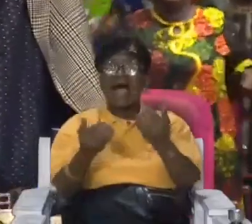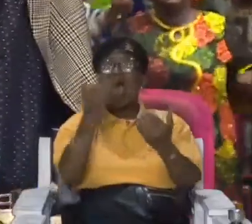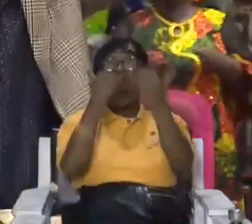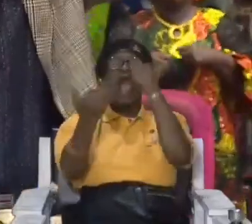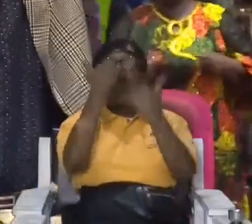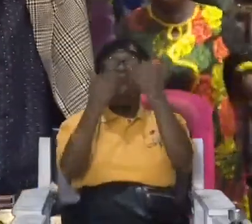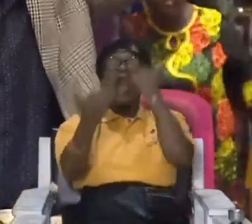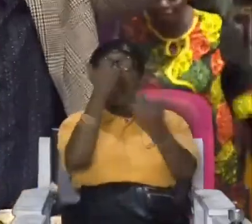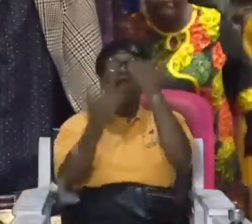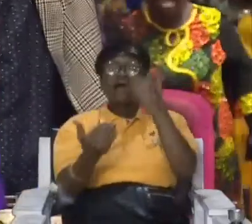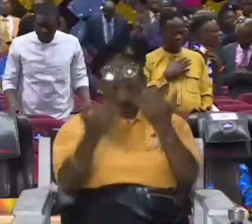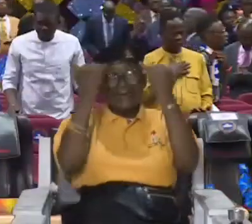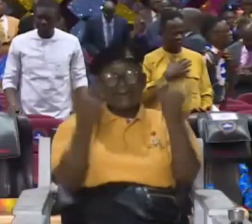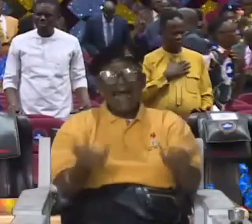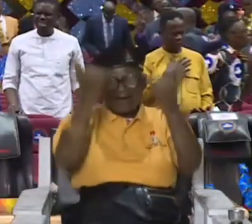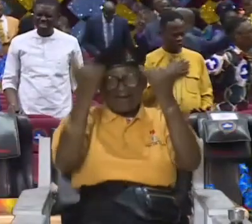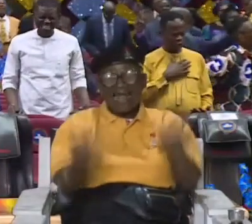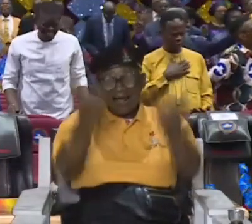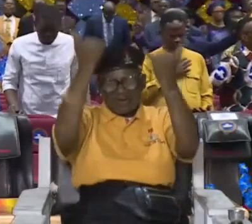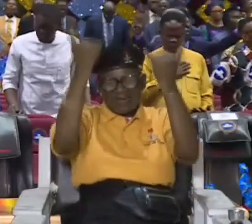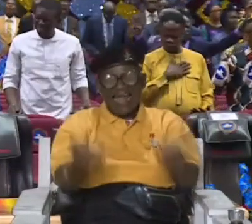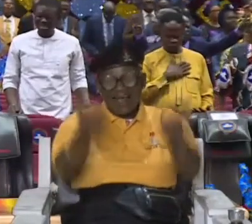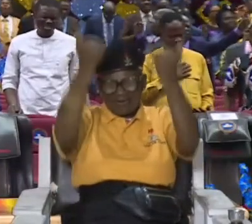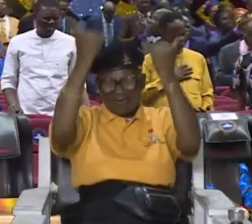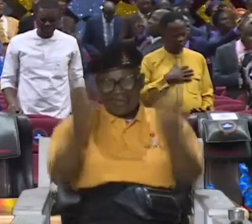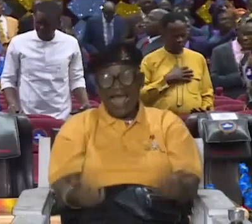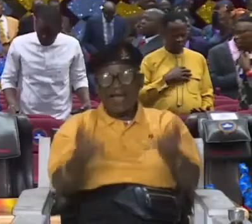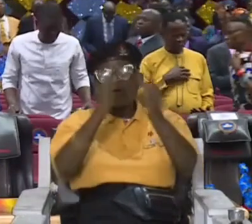Open your mouth and cry to God.